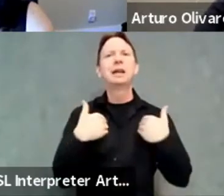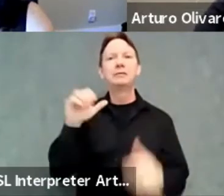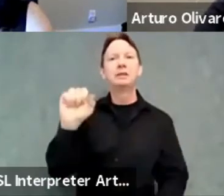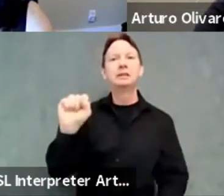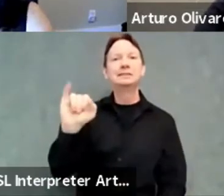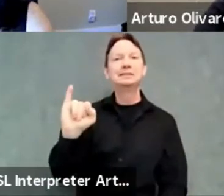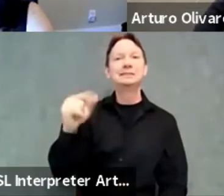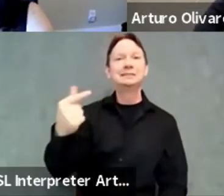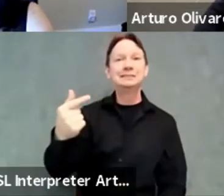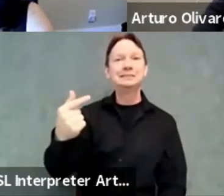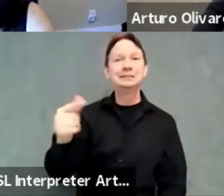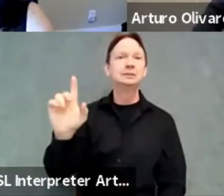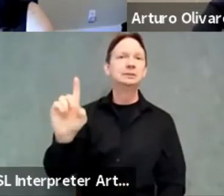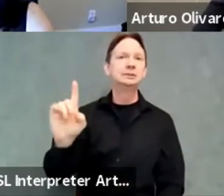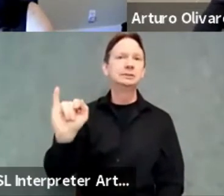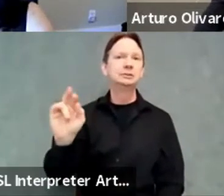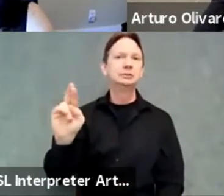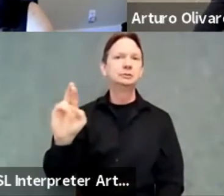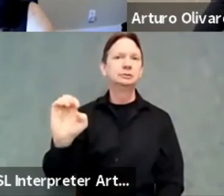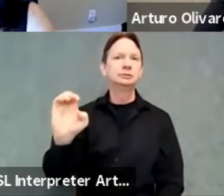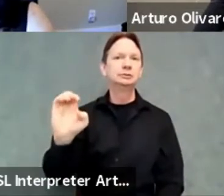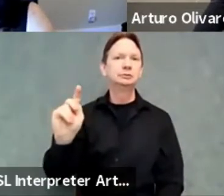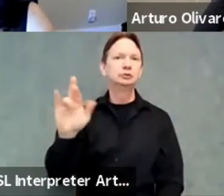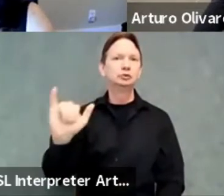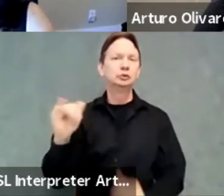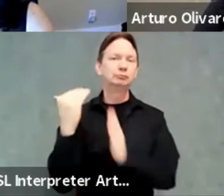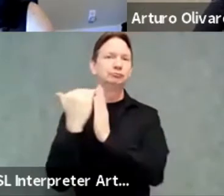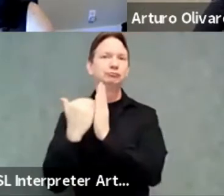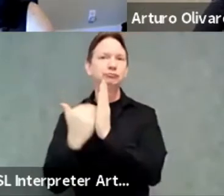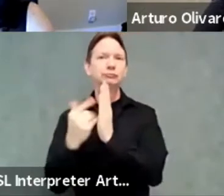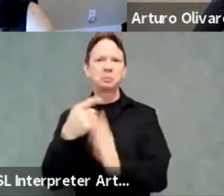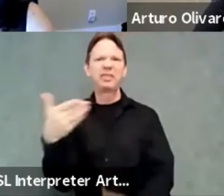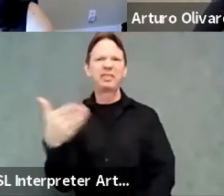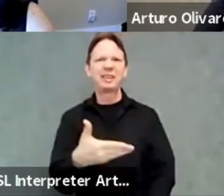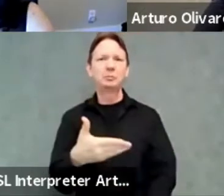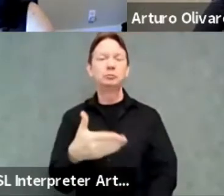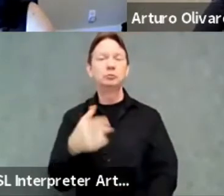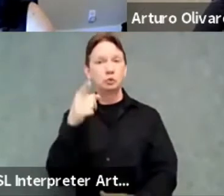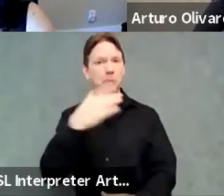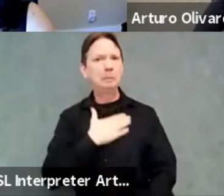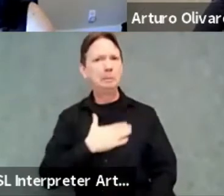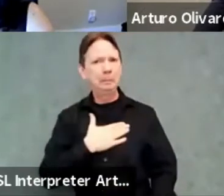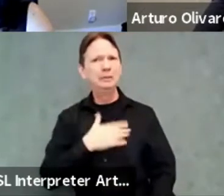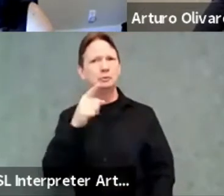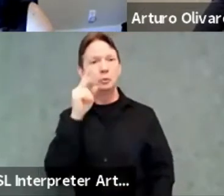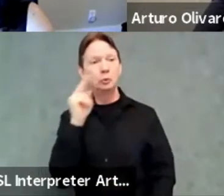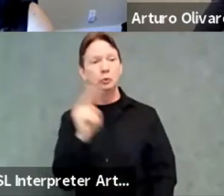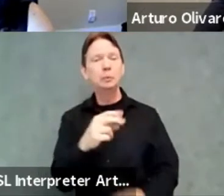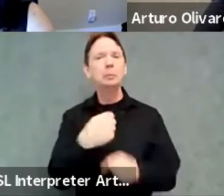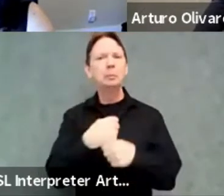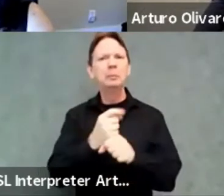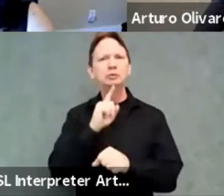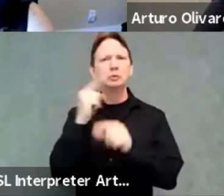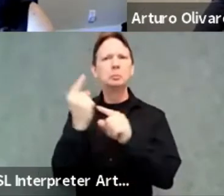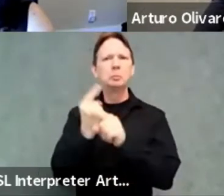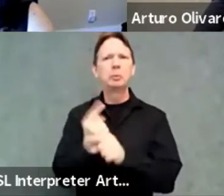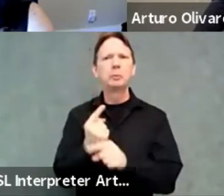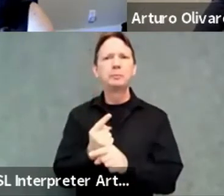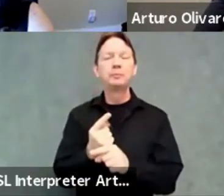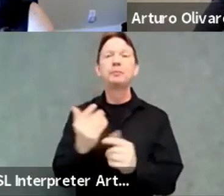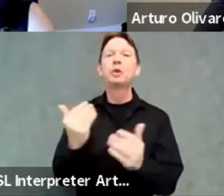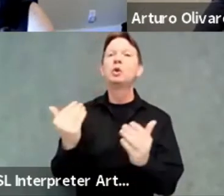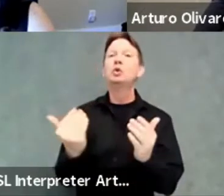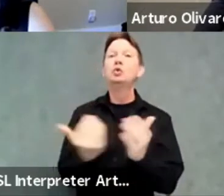is where all of your SIGs are listed. Take a look at that and make sure the listing is correct. The new chair will not be listed until May 1. It's tied